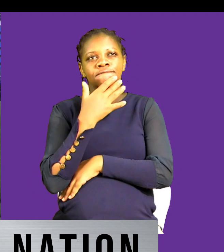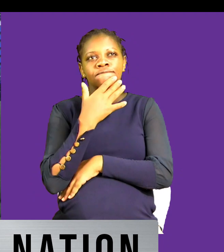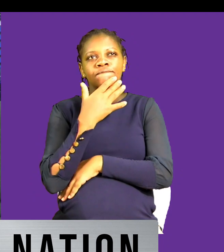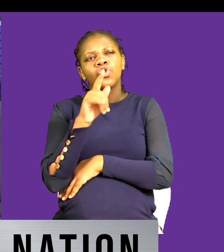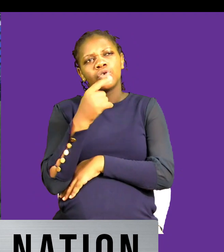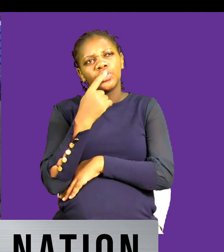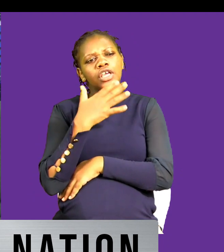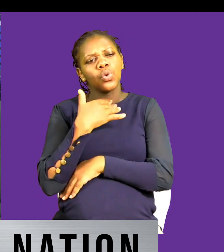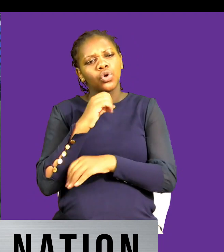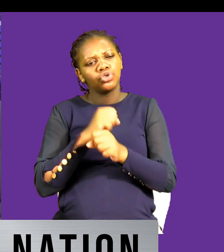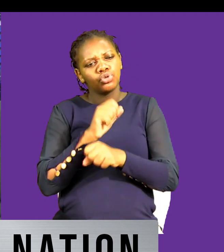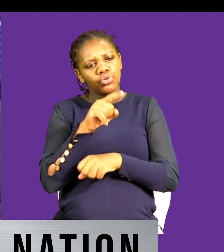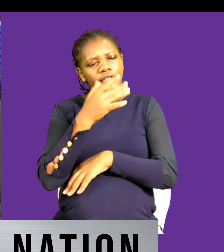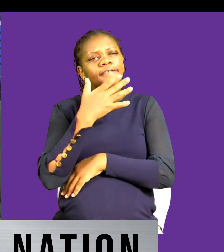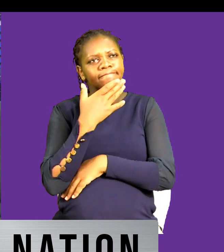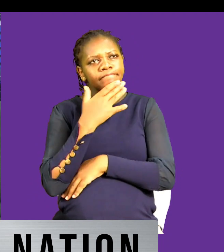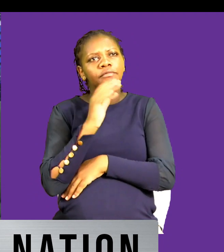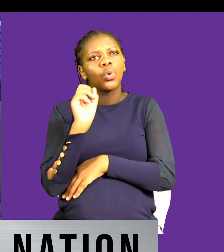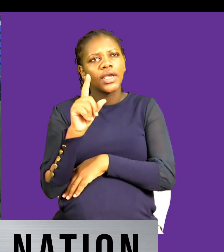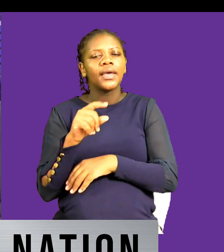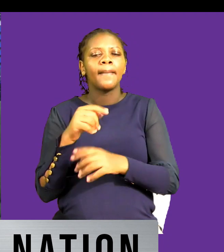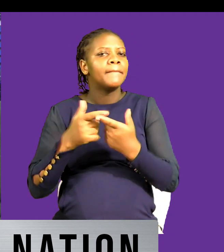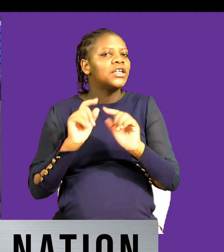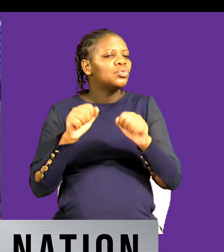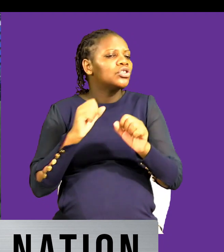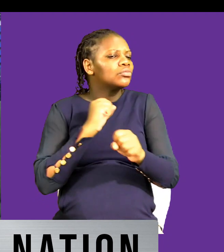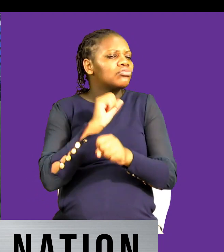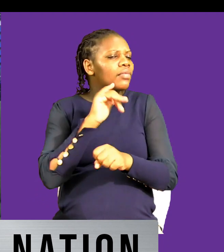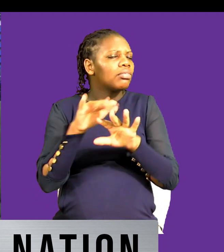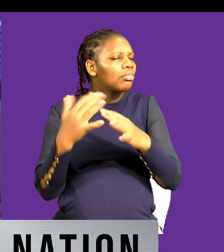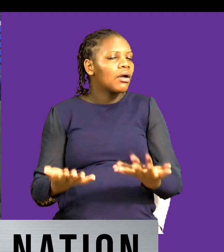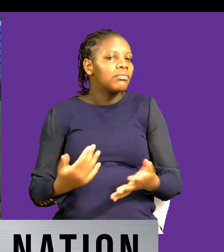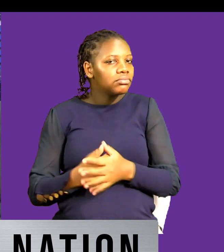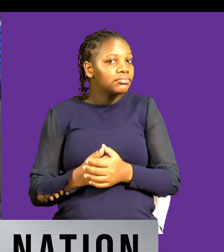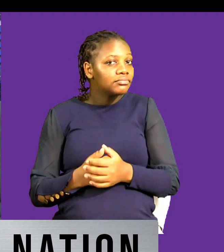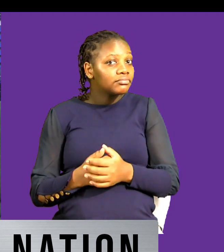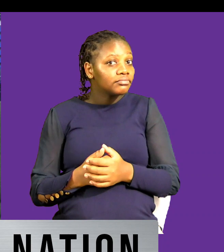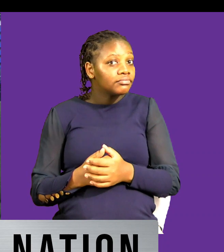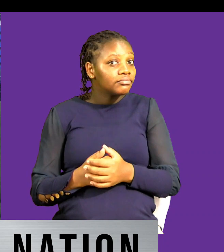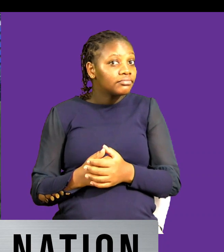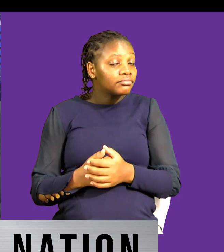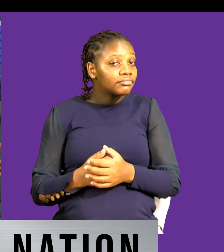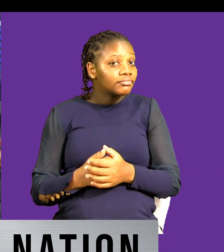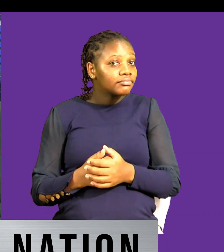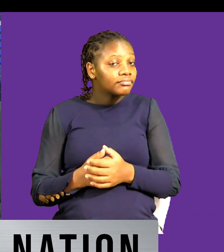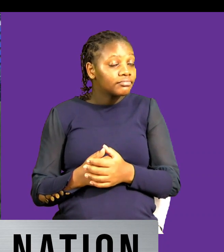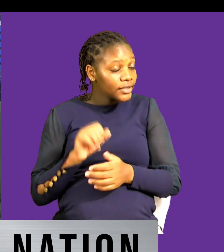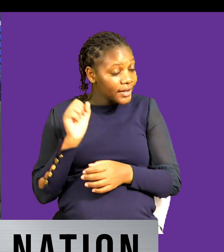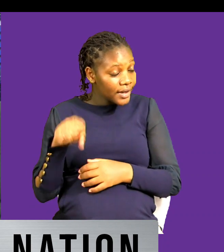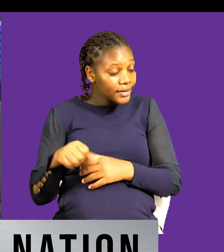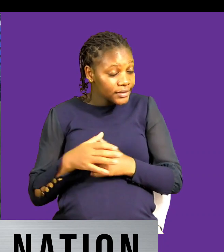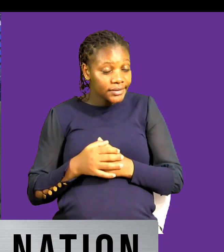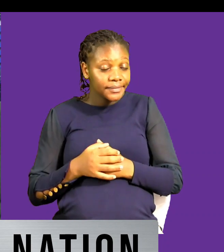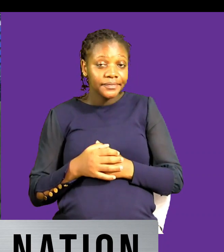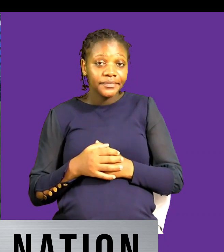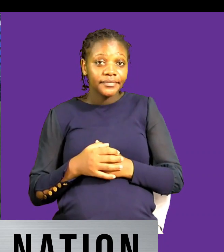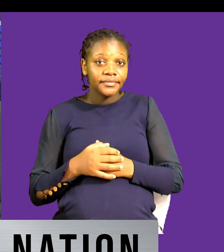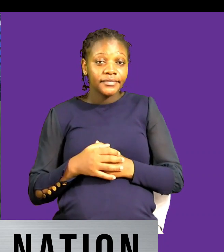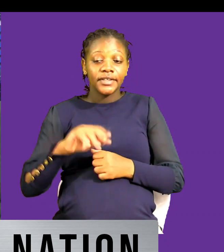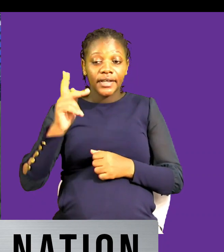to do this, how are you going to do it? Wananchi must reach a point of not being taken into some sort of, I don't know, it